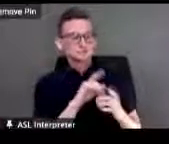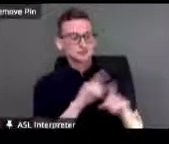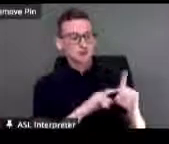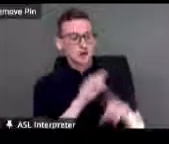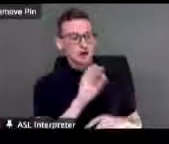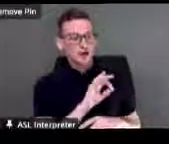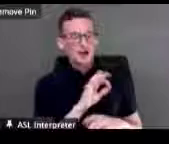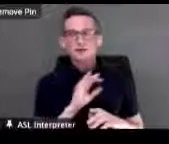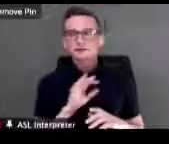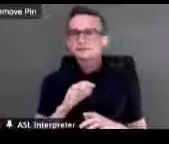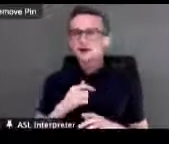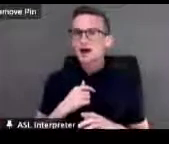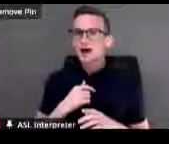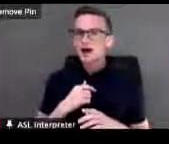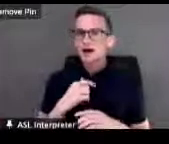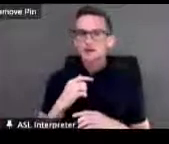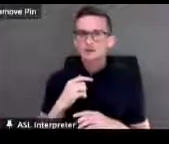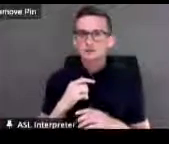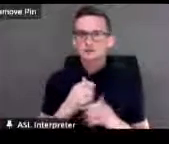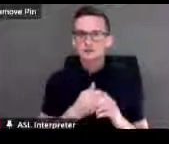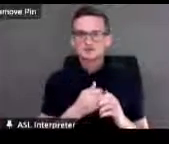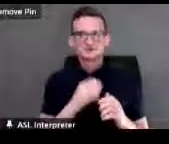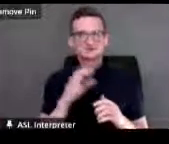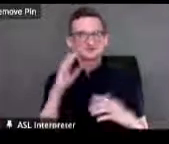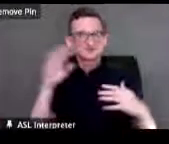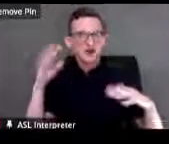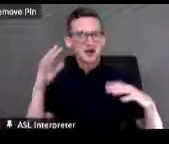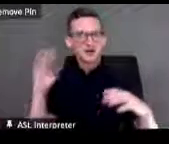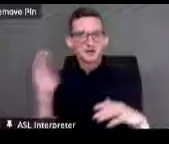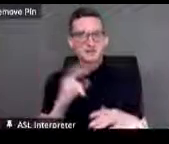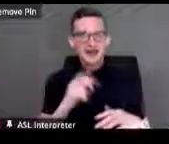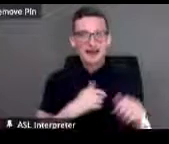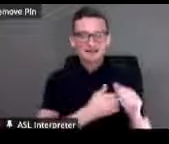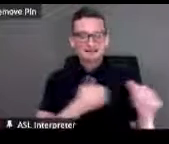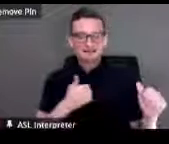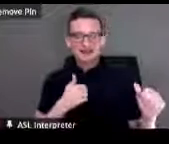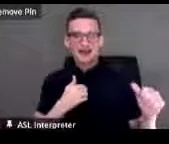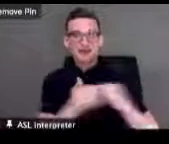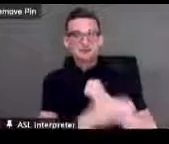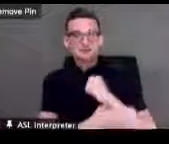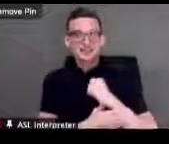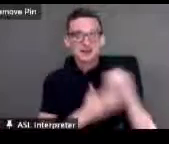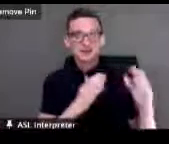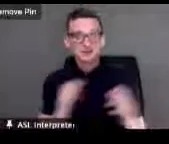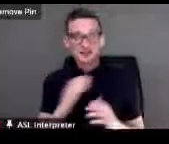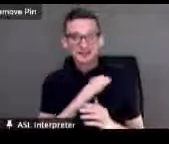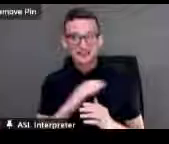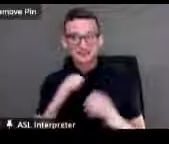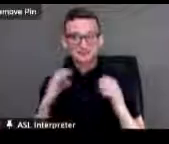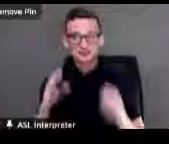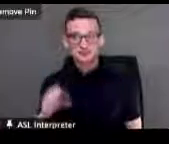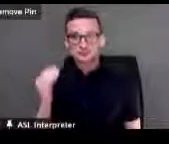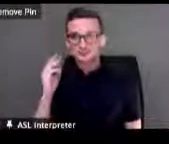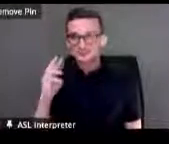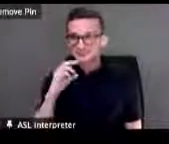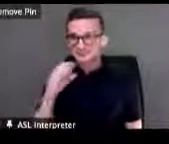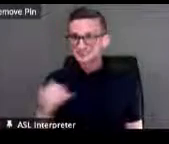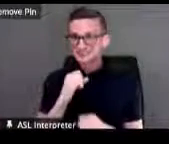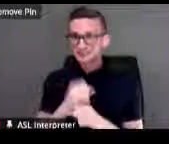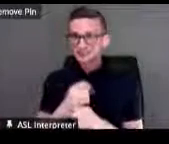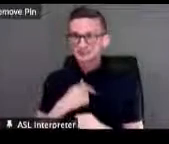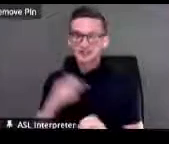I was a county planning commissioner for 16 years, where I participated in a citizens